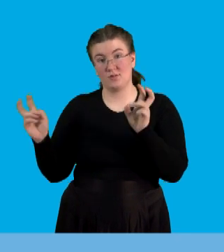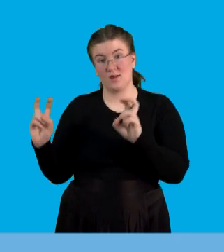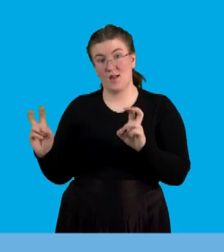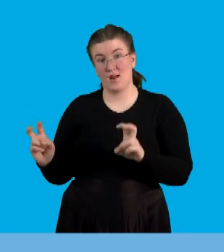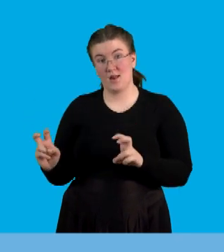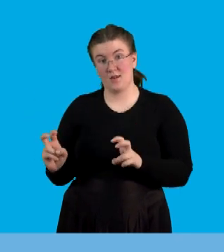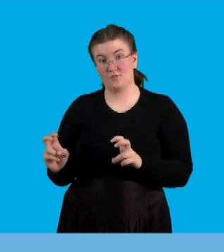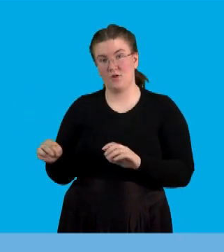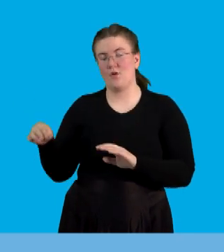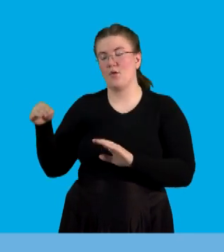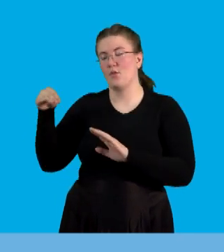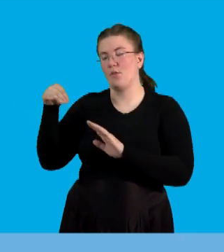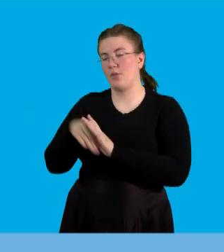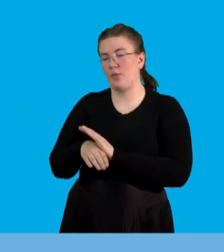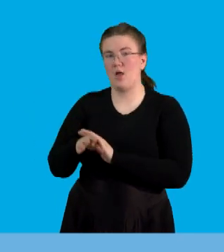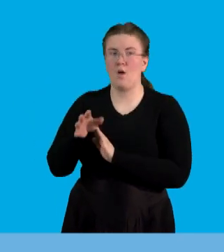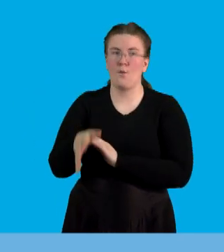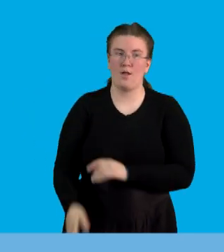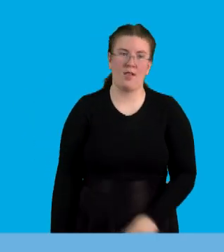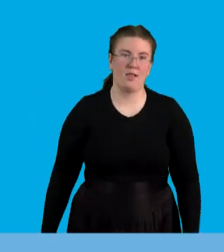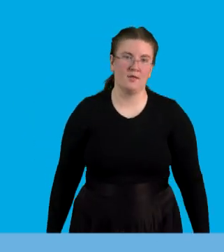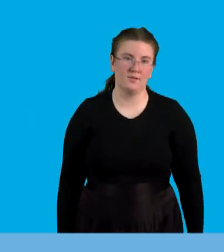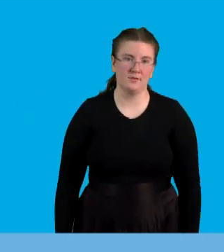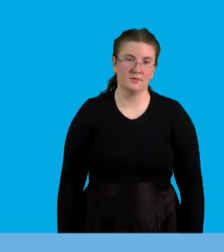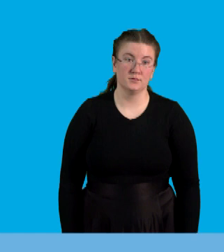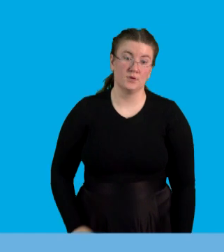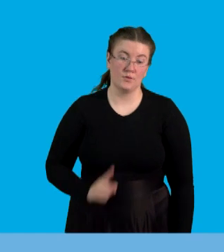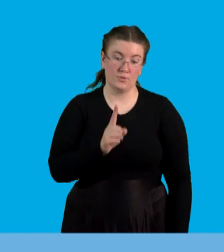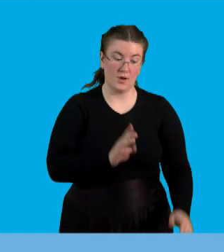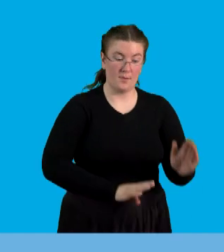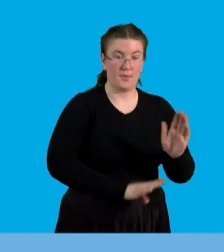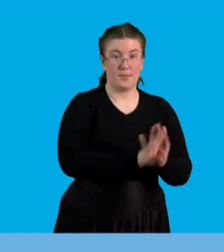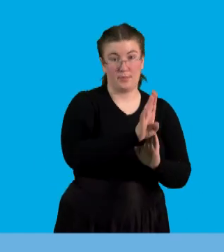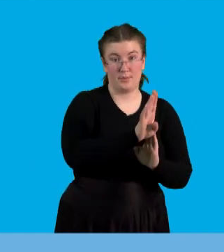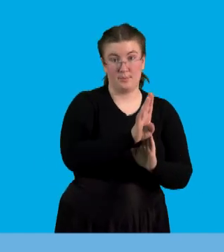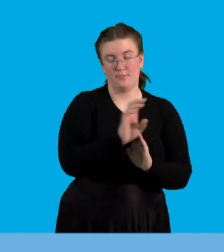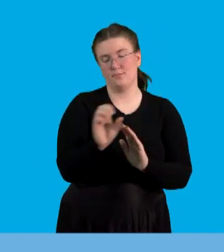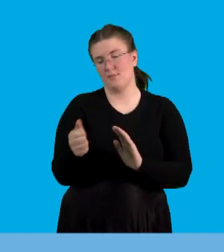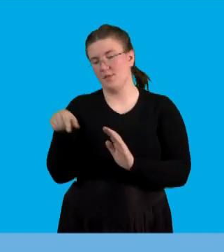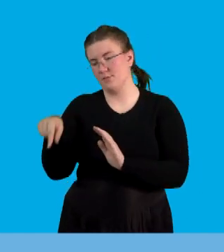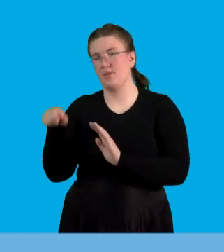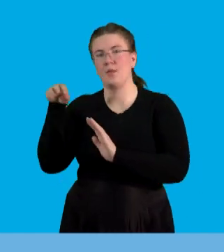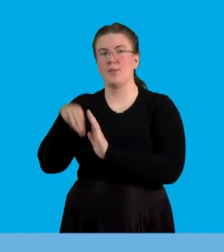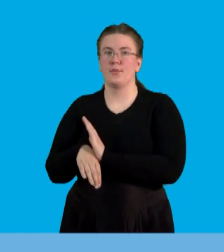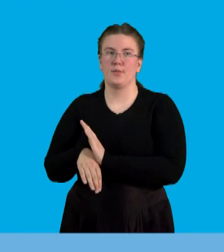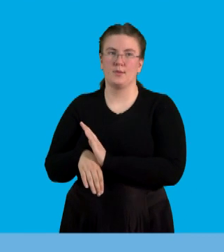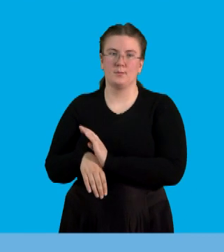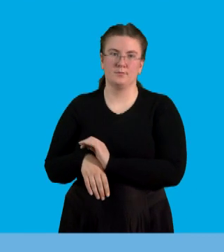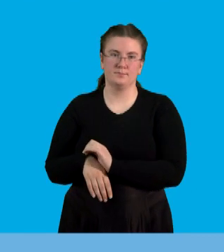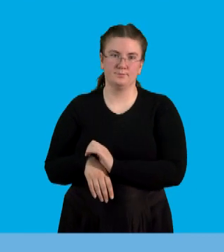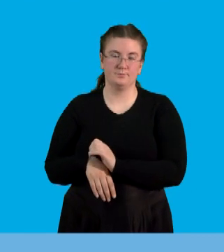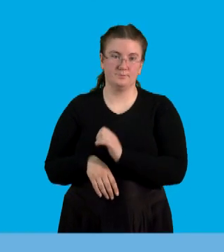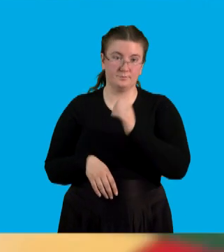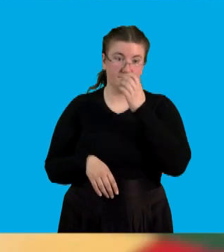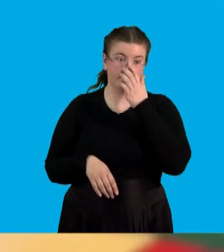is going to be low. So that means these two things, when one increases, the other one decreases. That is the relationship